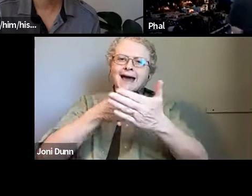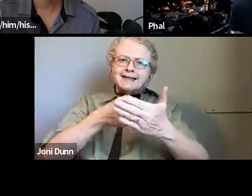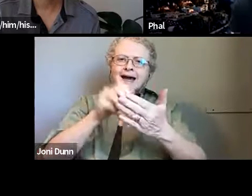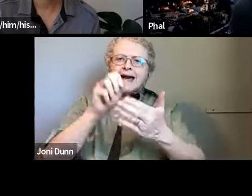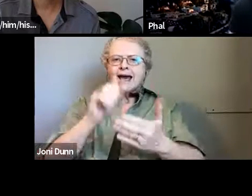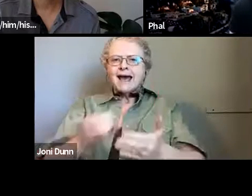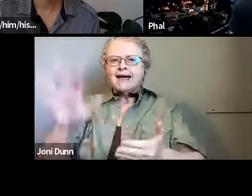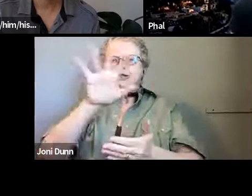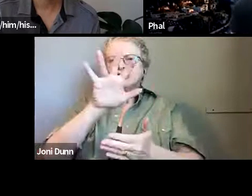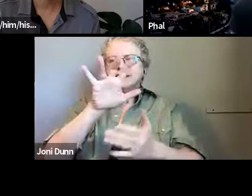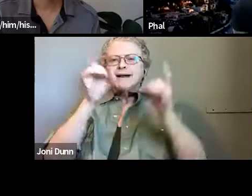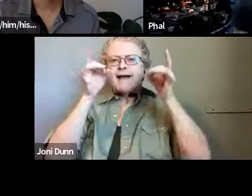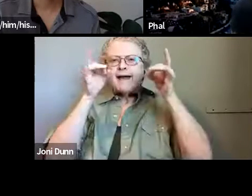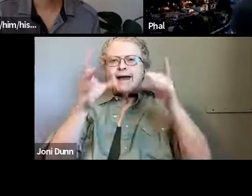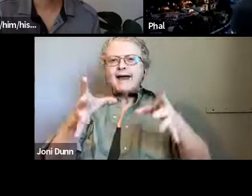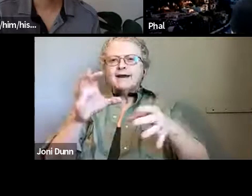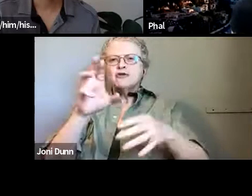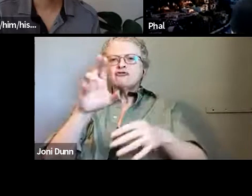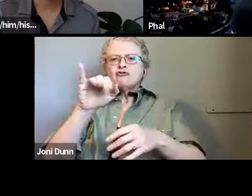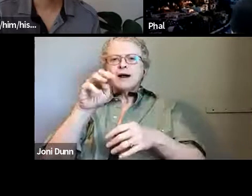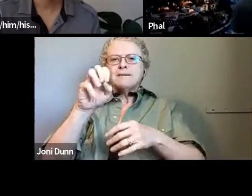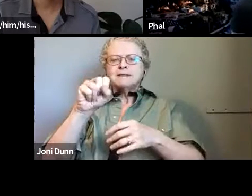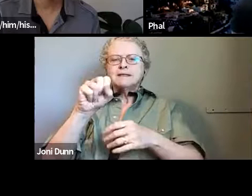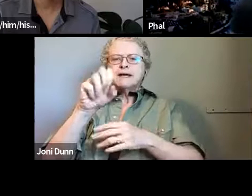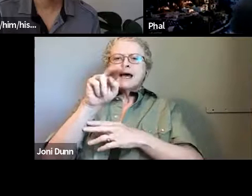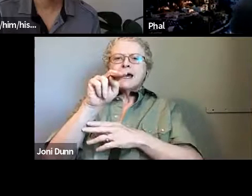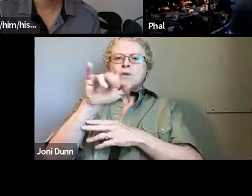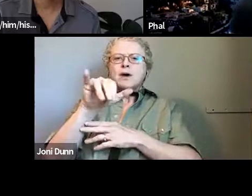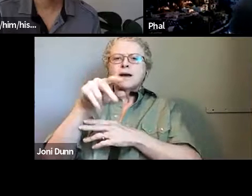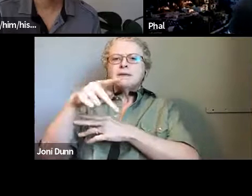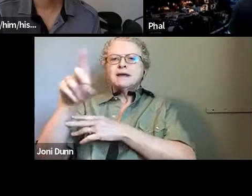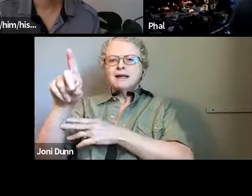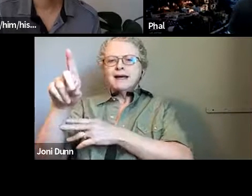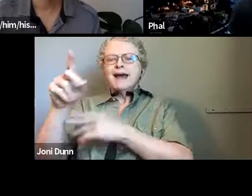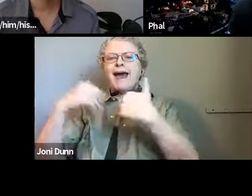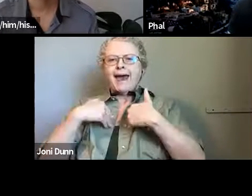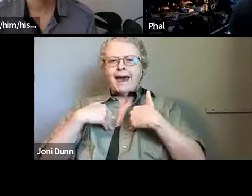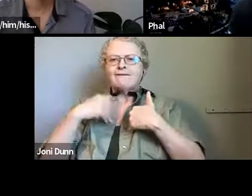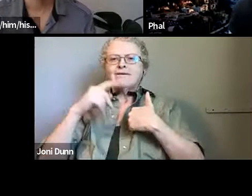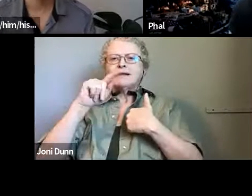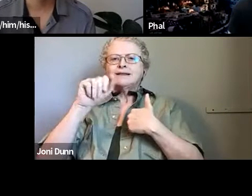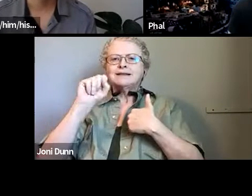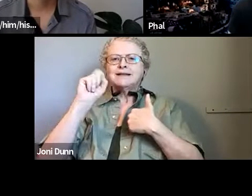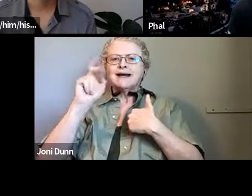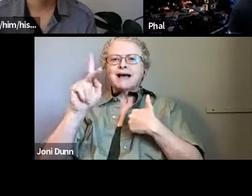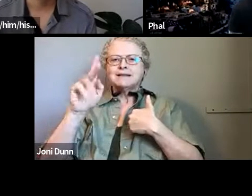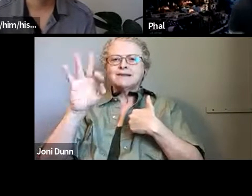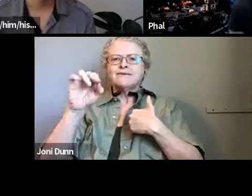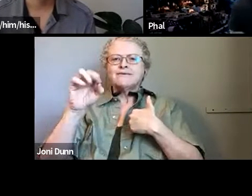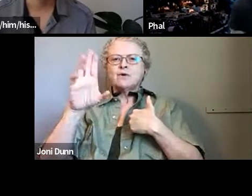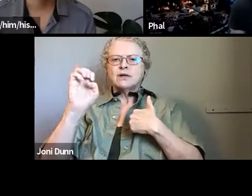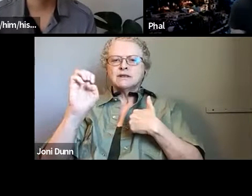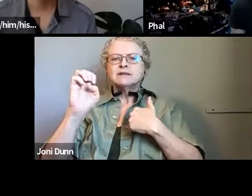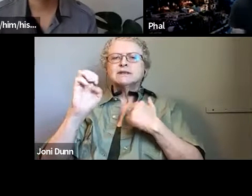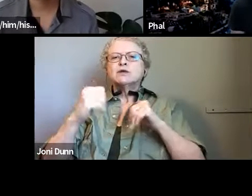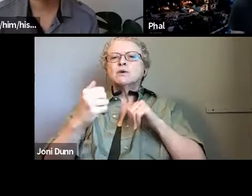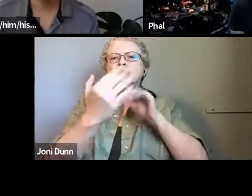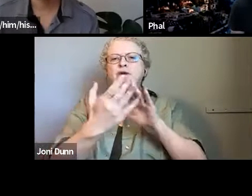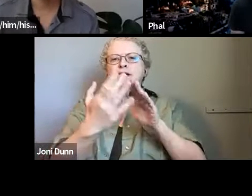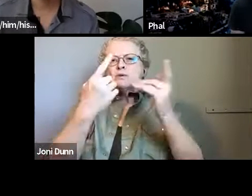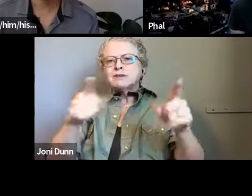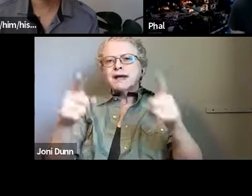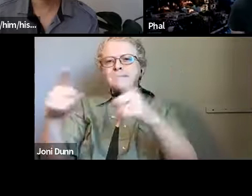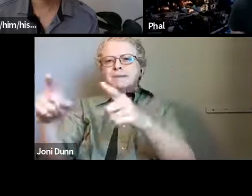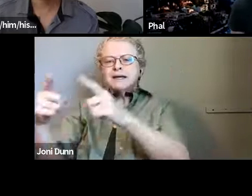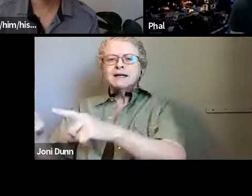force. So the NYPD created this task force as a way to address what was happening. But we wanted to offer this